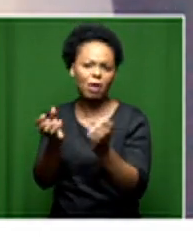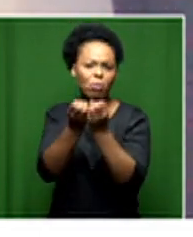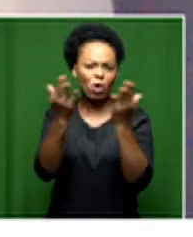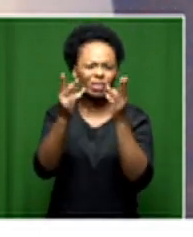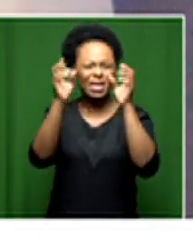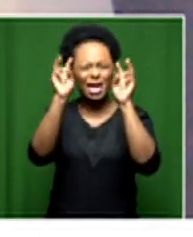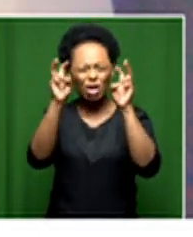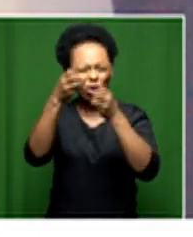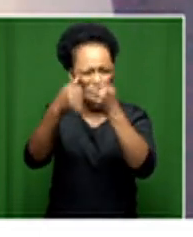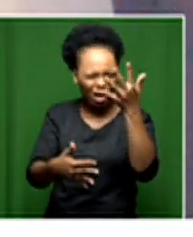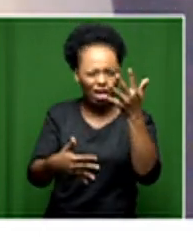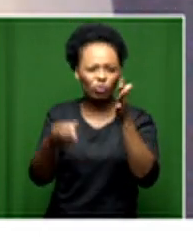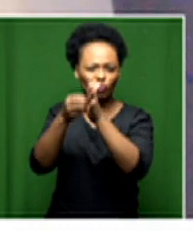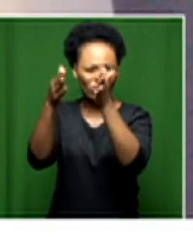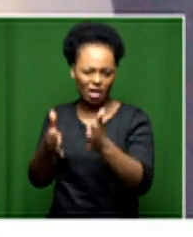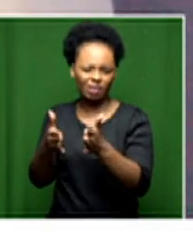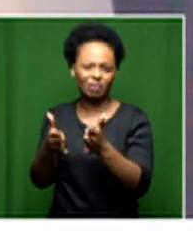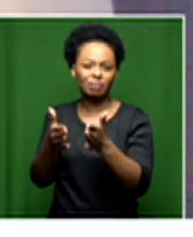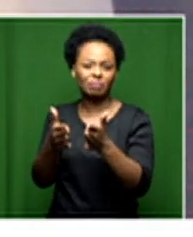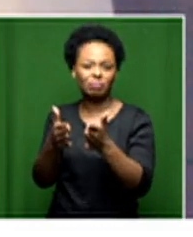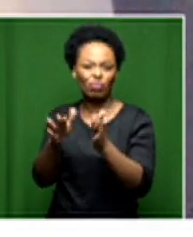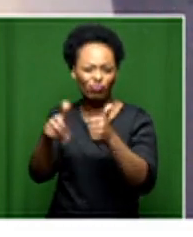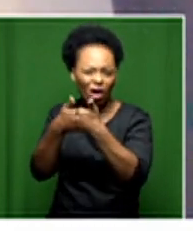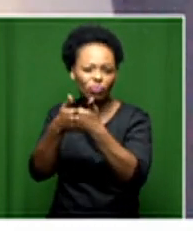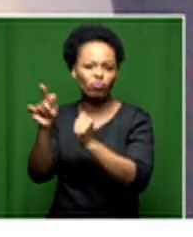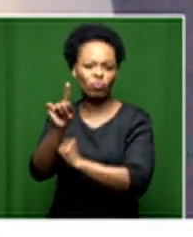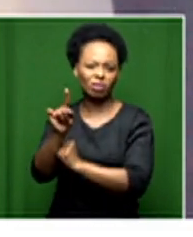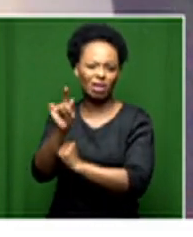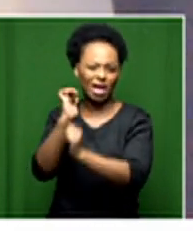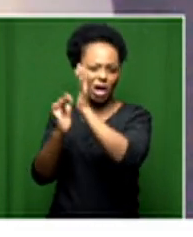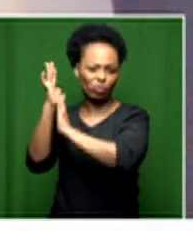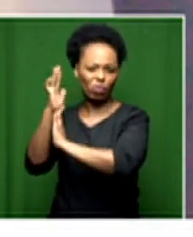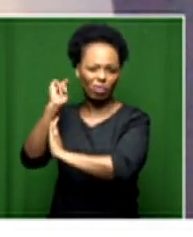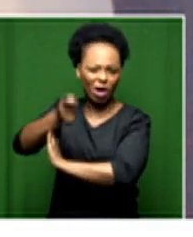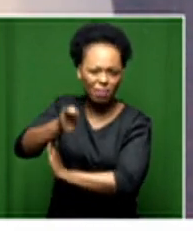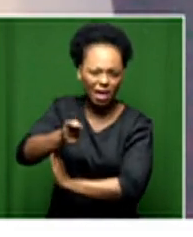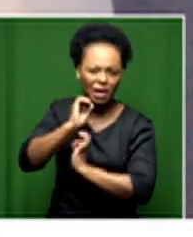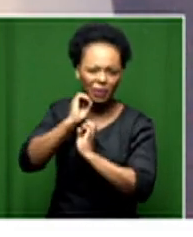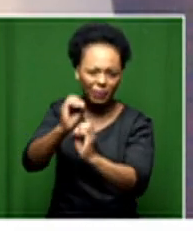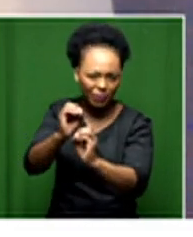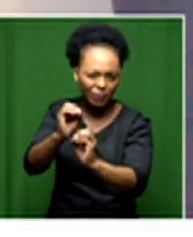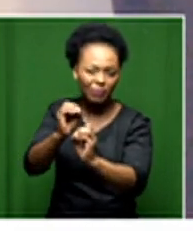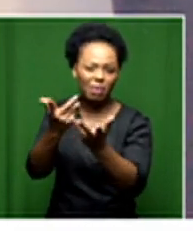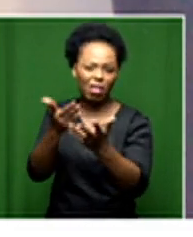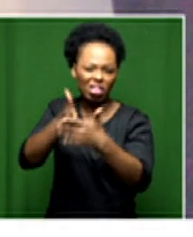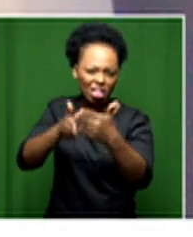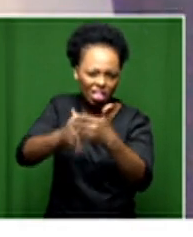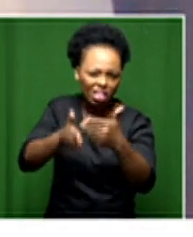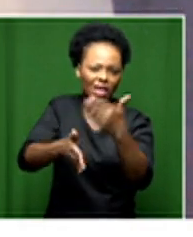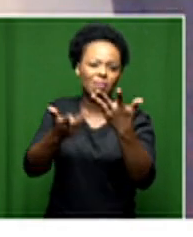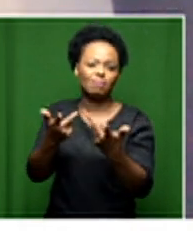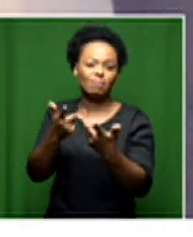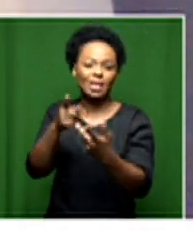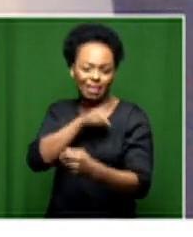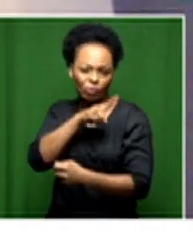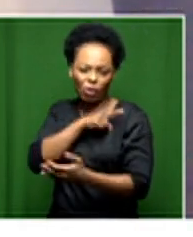the issues that students are facing are around historic debt, where students are not being